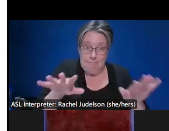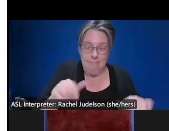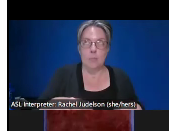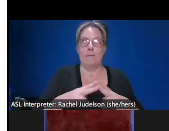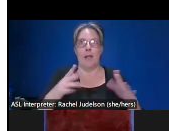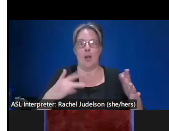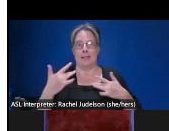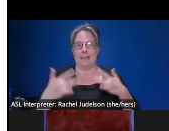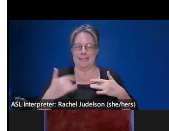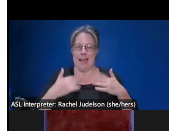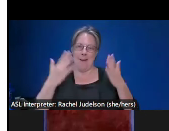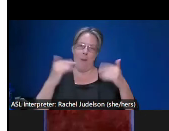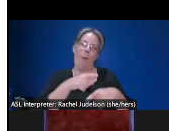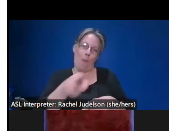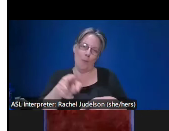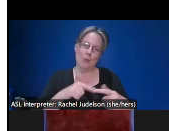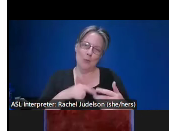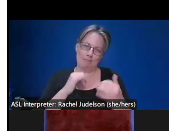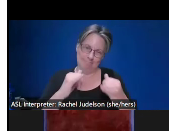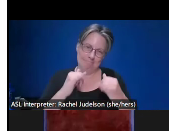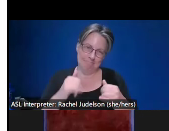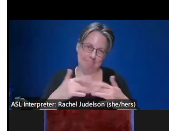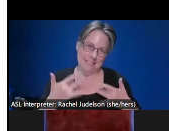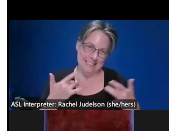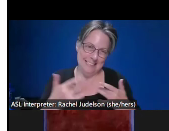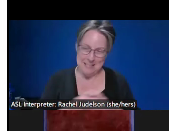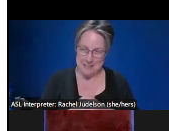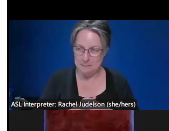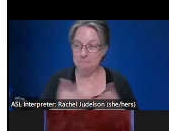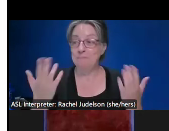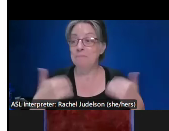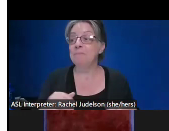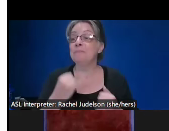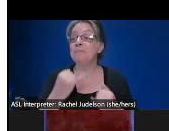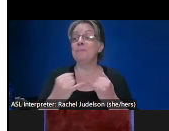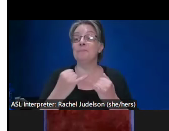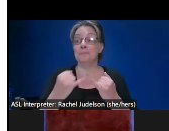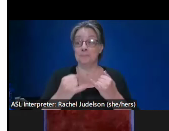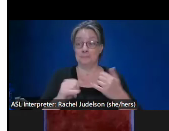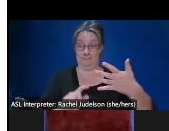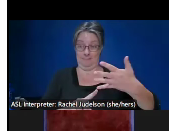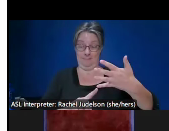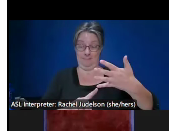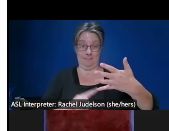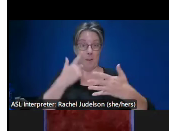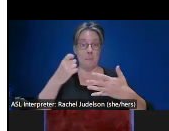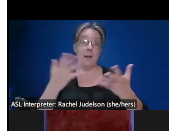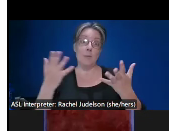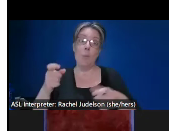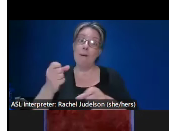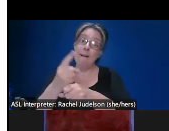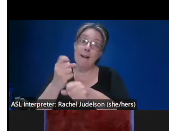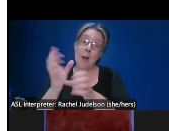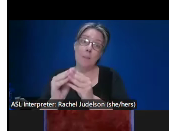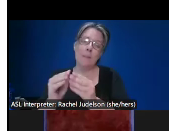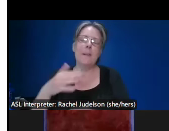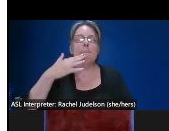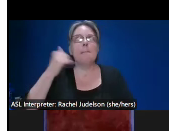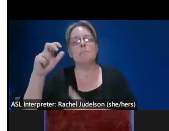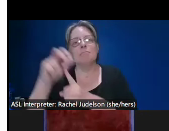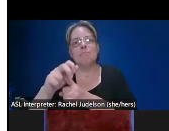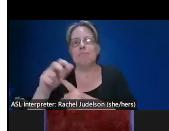exciting, and I hope that you will too. And of course, because we want this annual meeting to be the very best annual meeting that